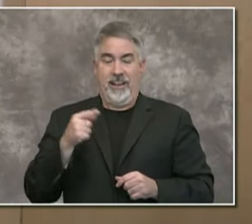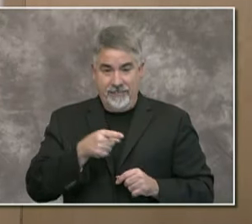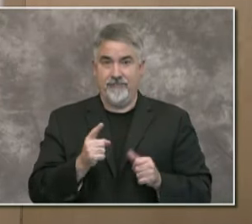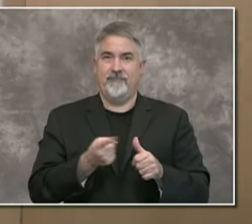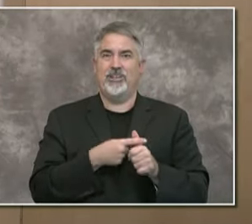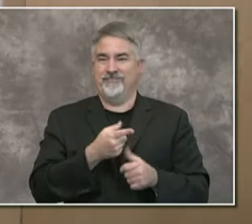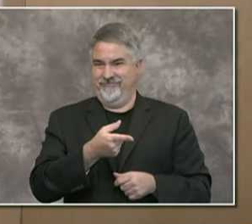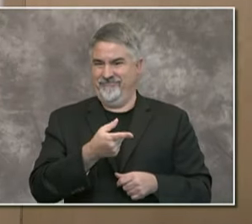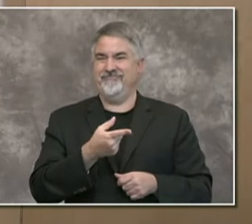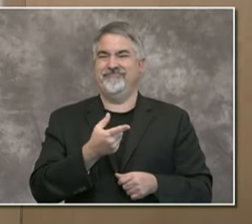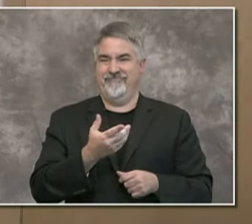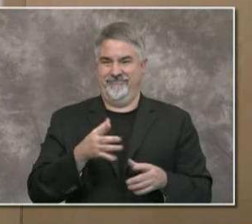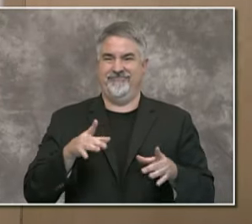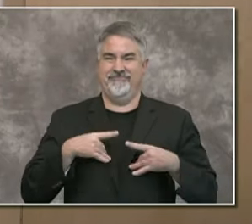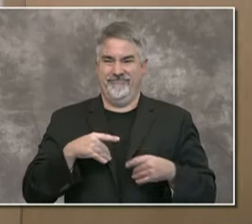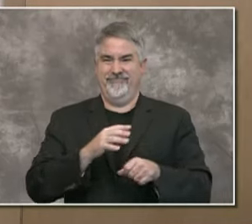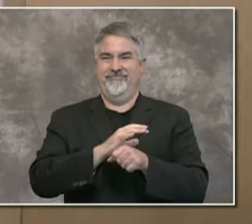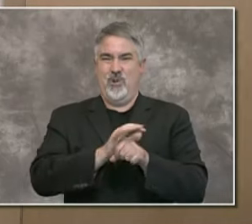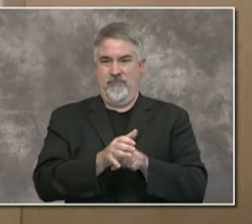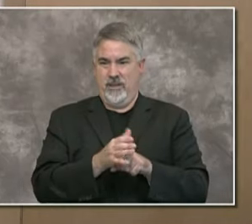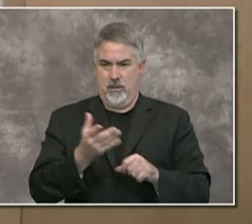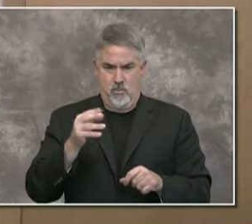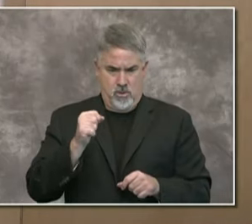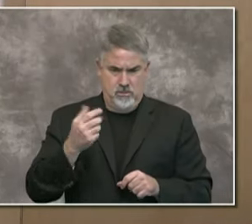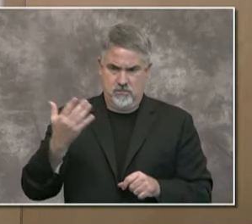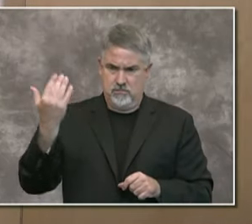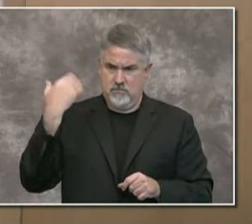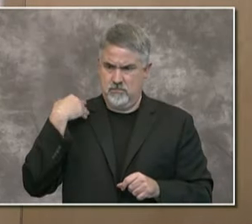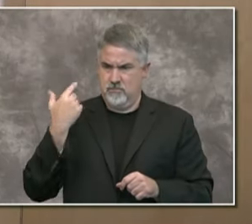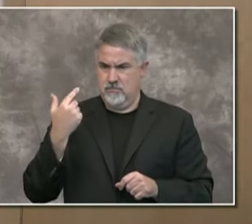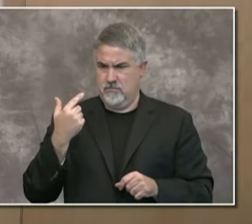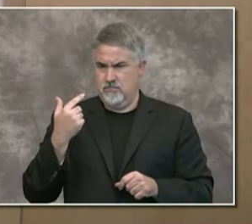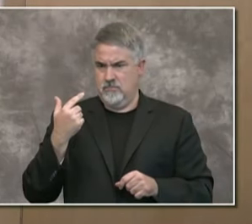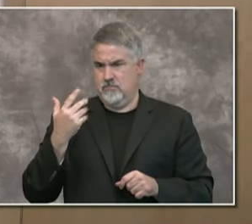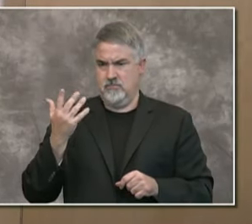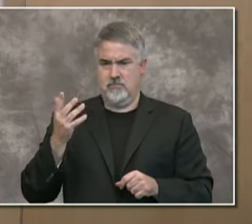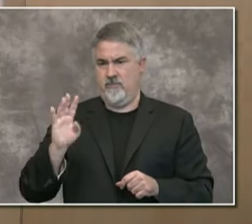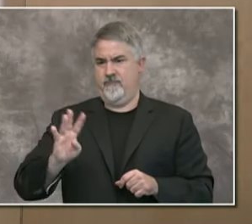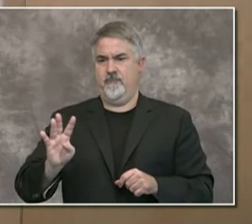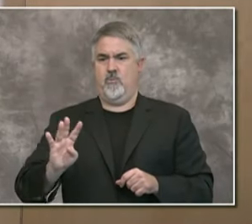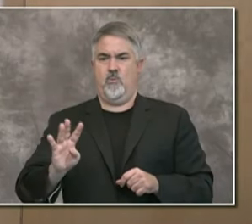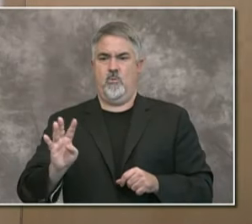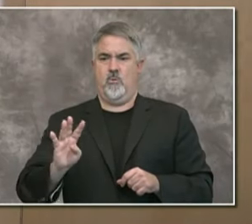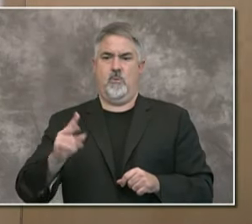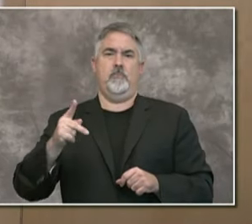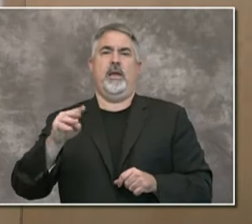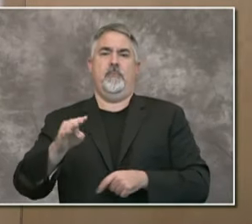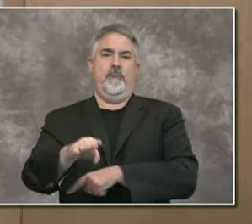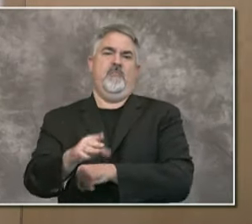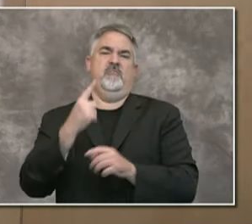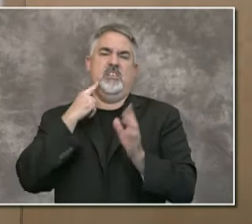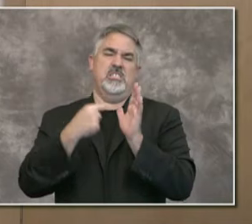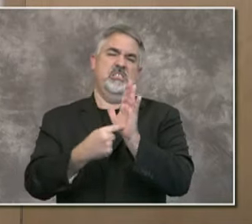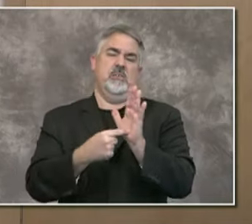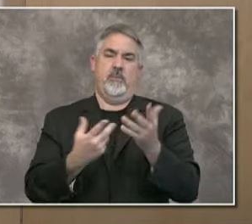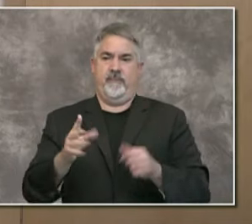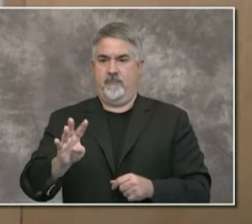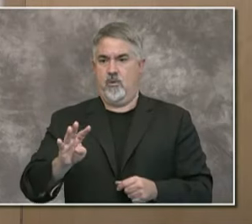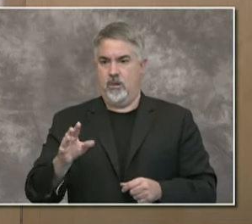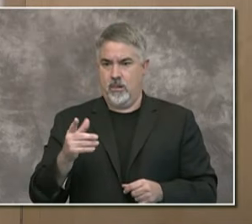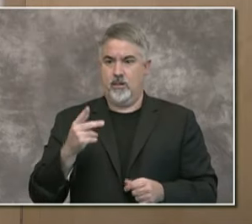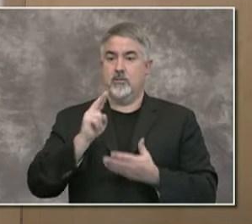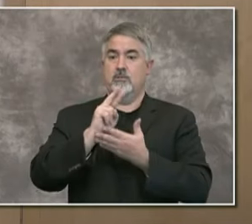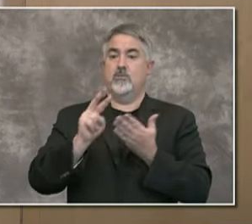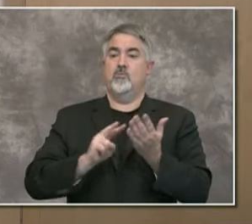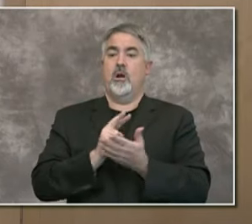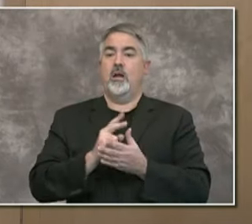reported. We found out probably about 4 or 5 o'clock, about 4 o'clock in the afternoon, and 2 hours later, within